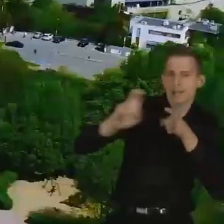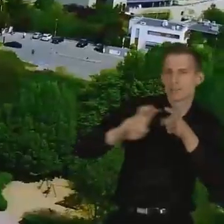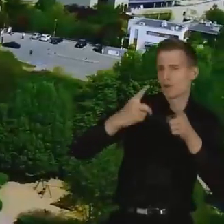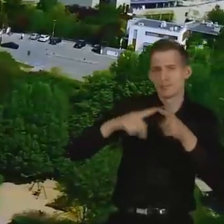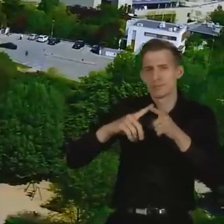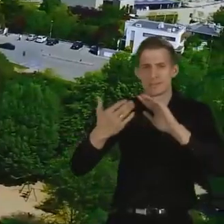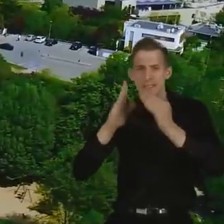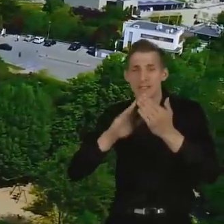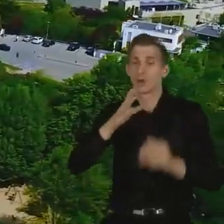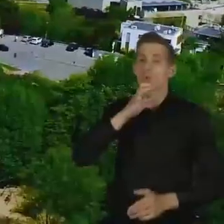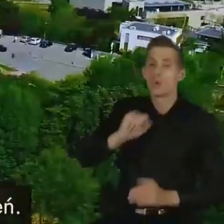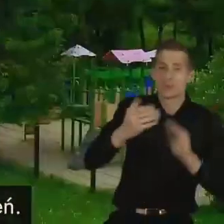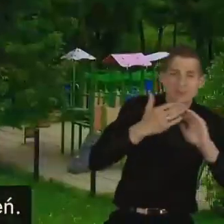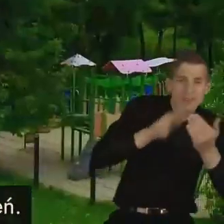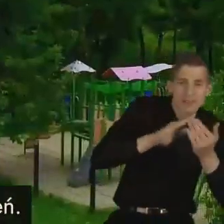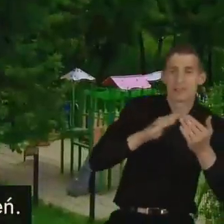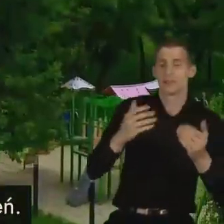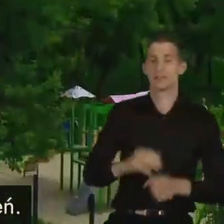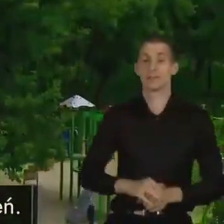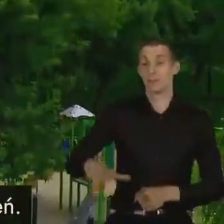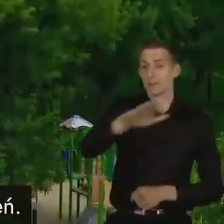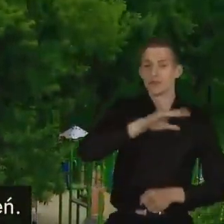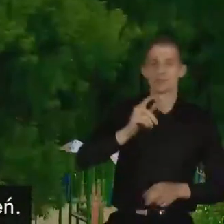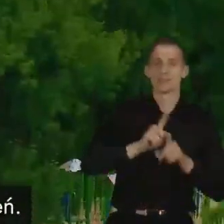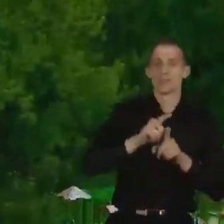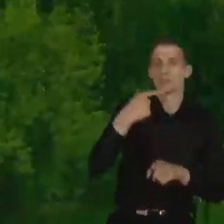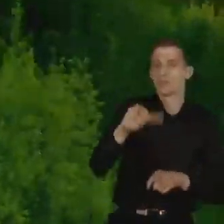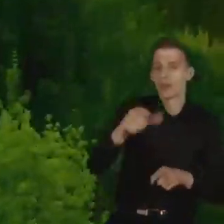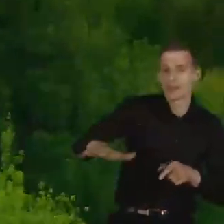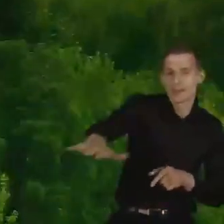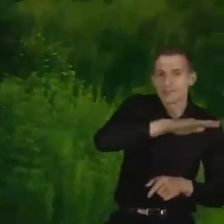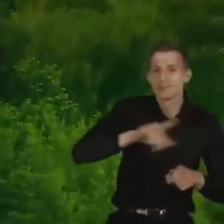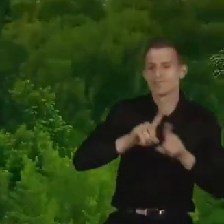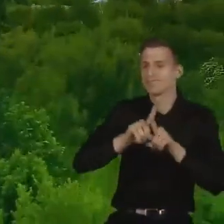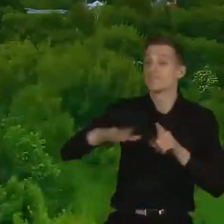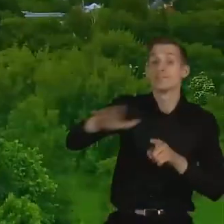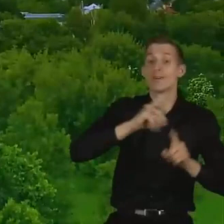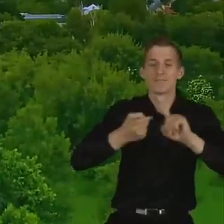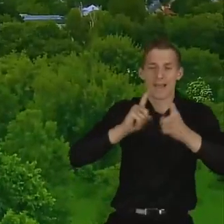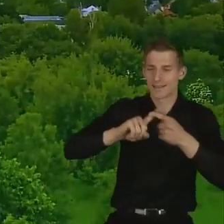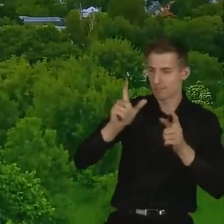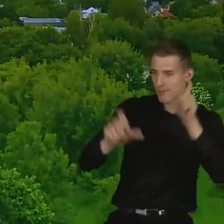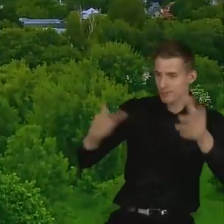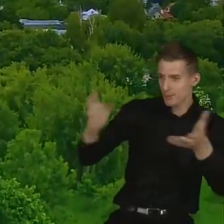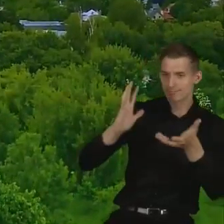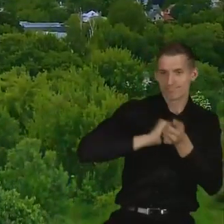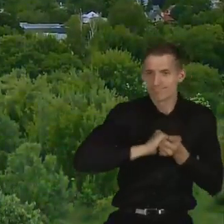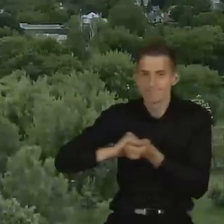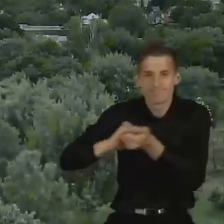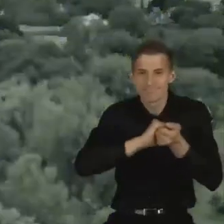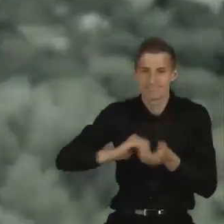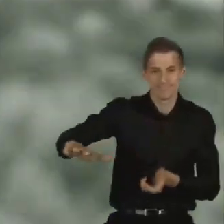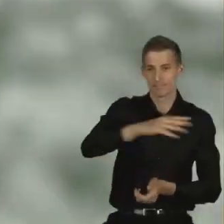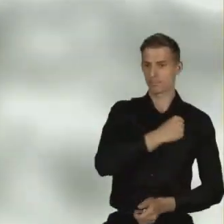monuments, greenery, open and resident-friendly space. This is how Polish cities look today.